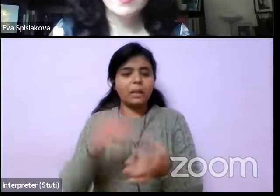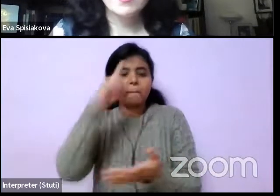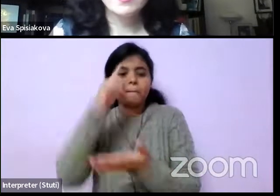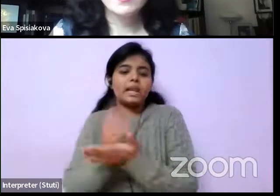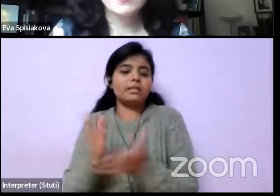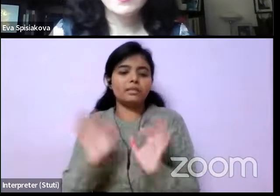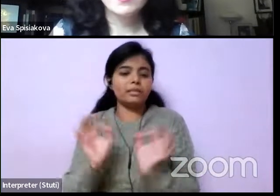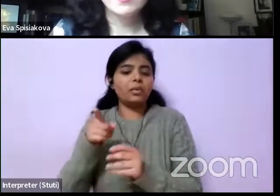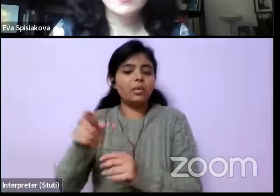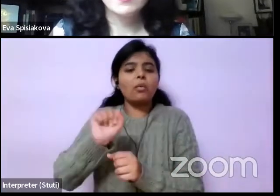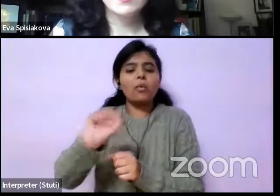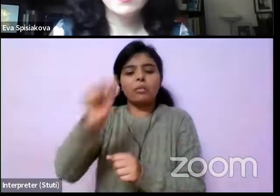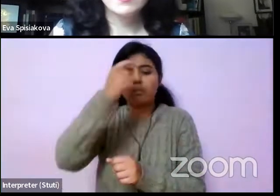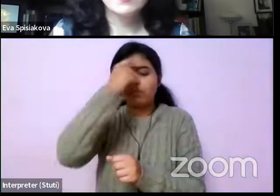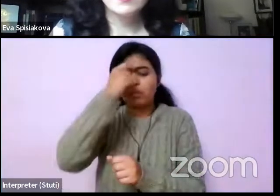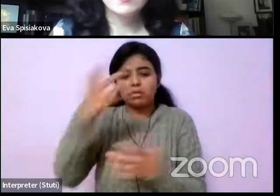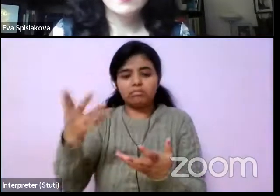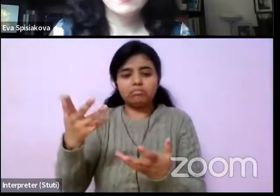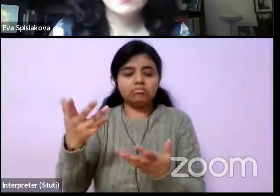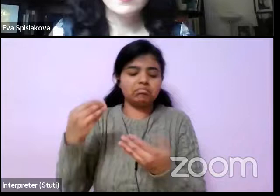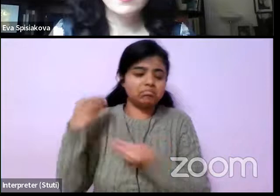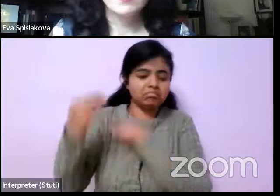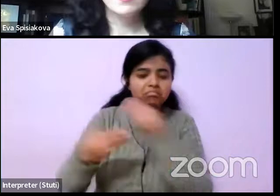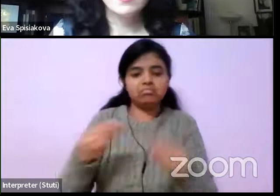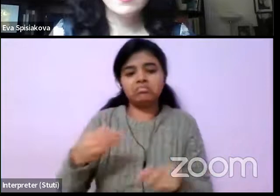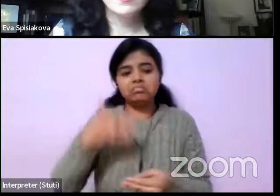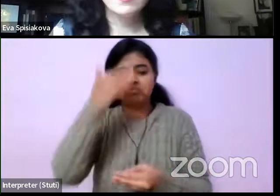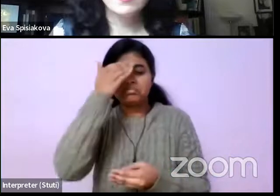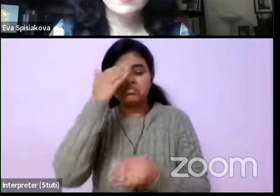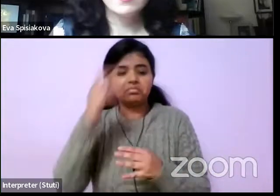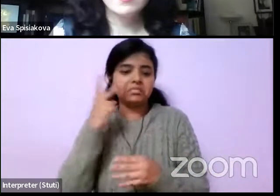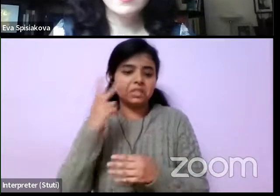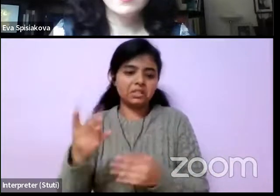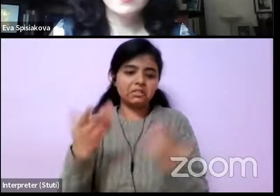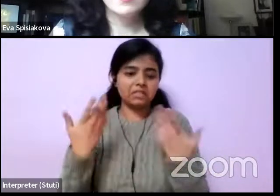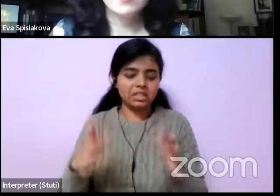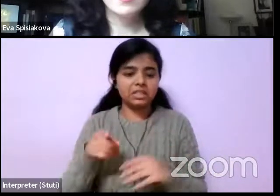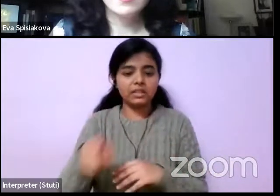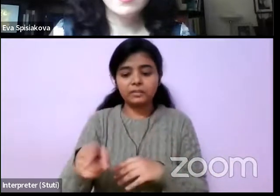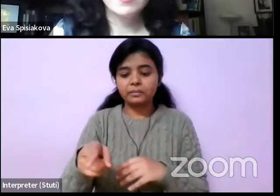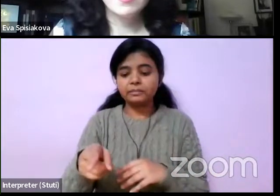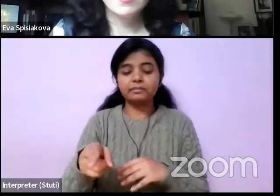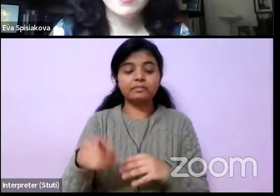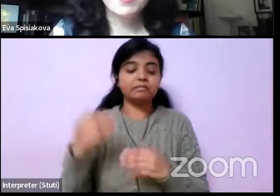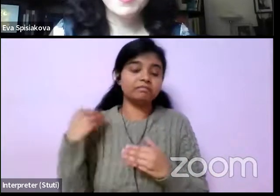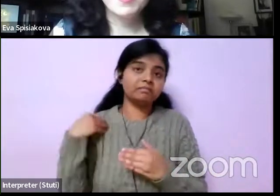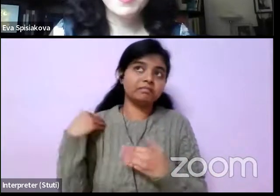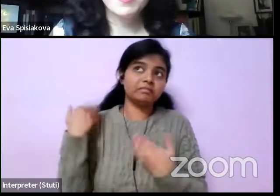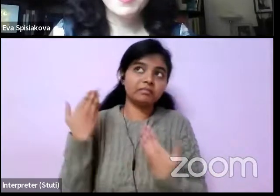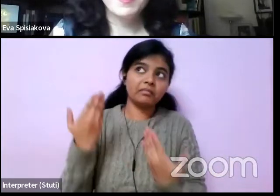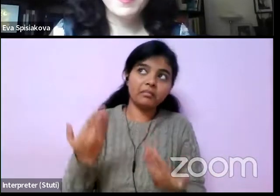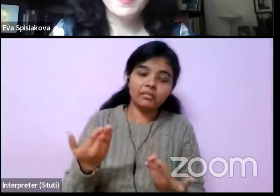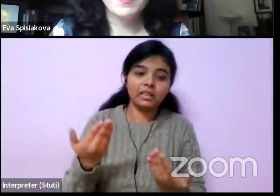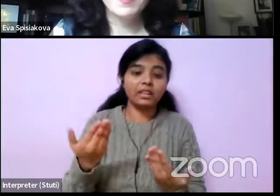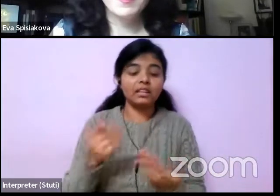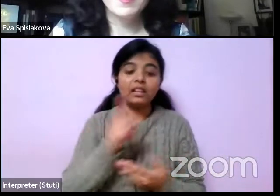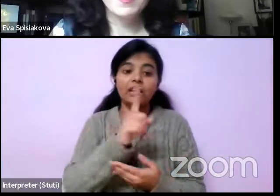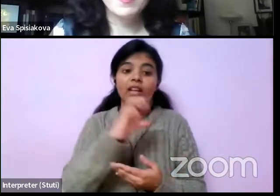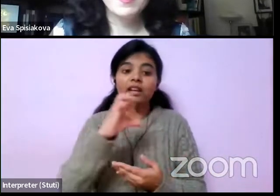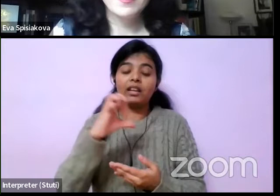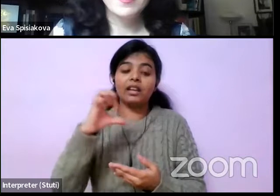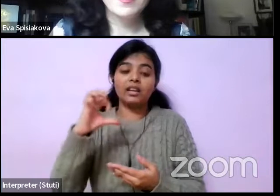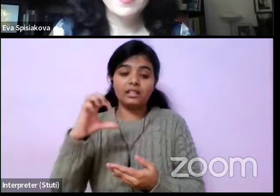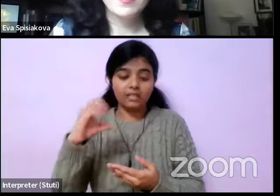inherent problems that have been there. I think you also know this, the kind of a problem that have been there since, at least since 1990,